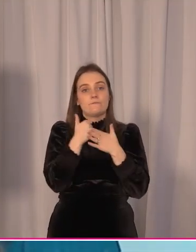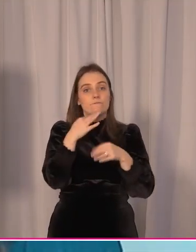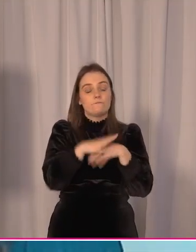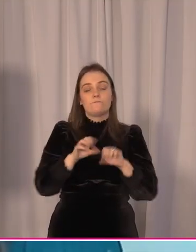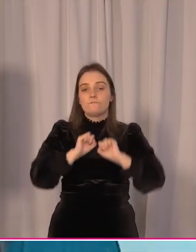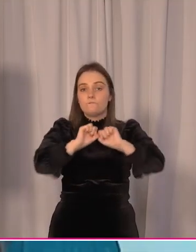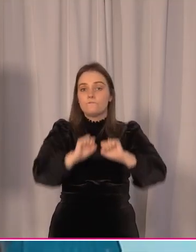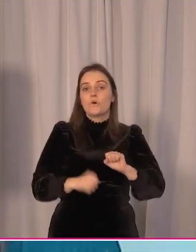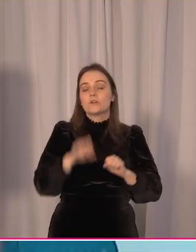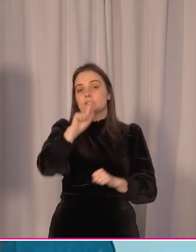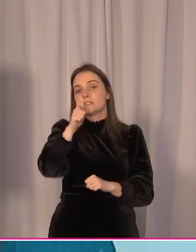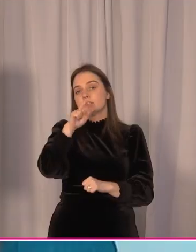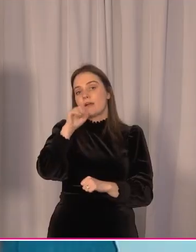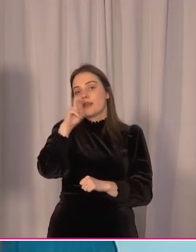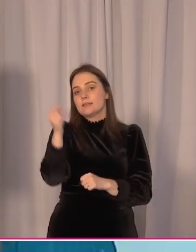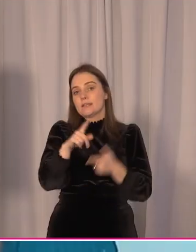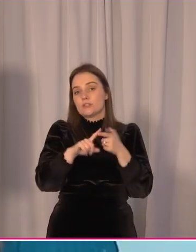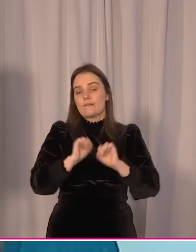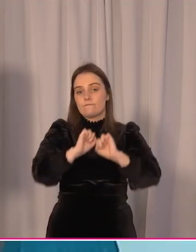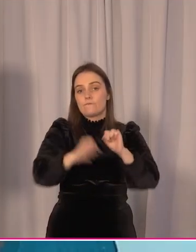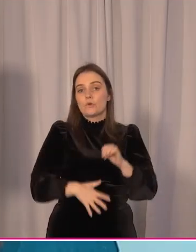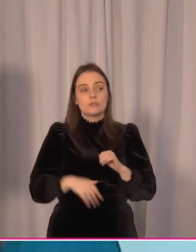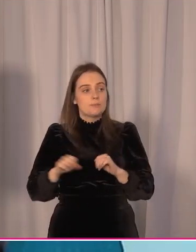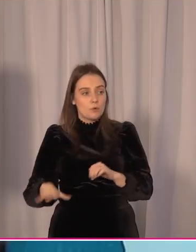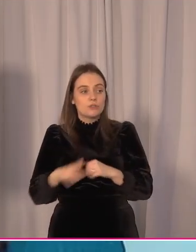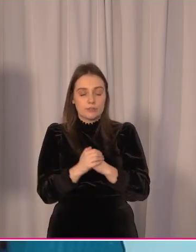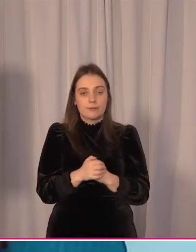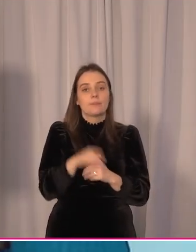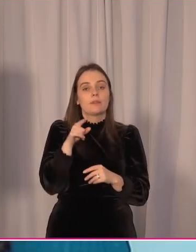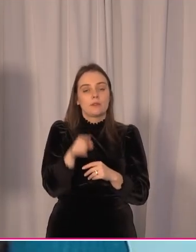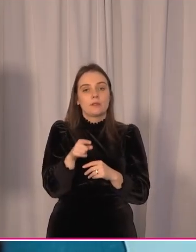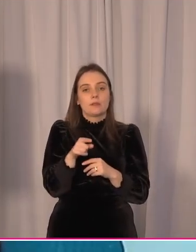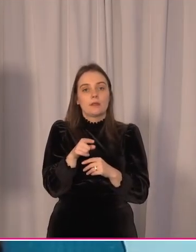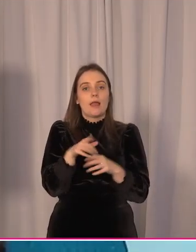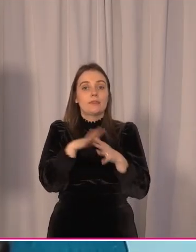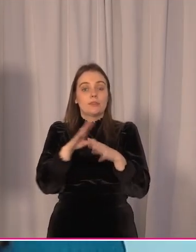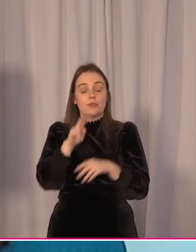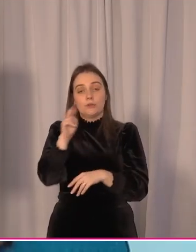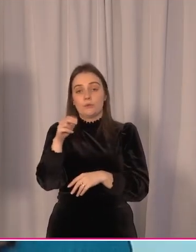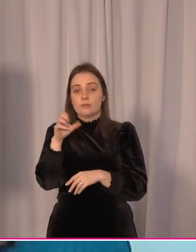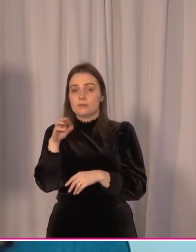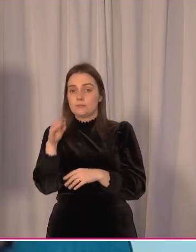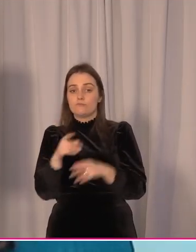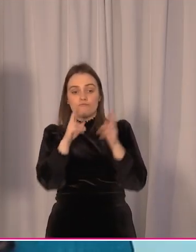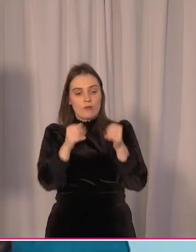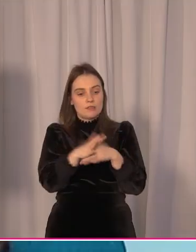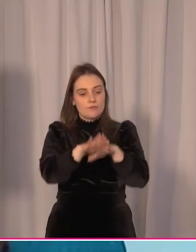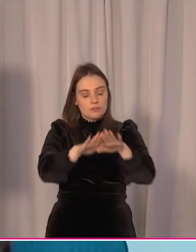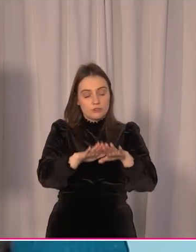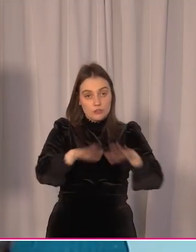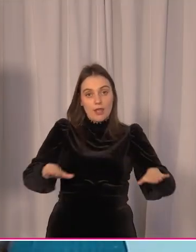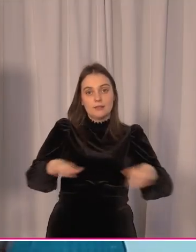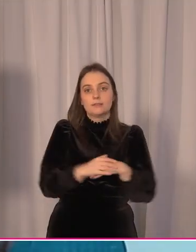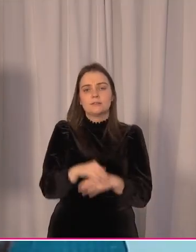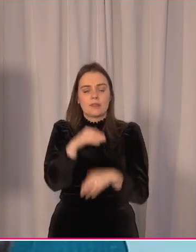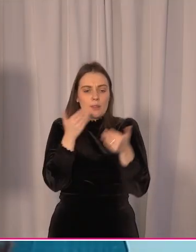abortion, and the United Nations Committee on the Rights of the Child. So currently, there's really